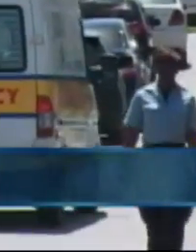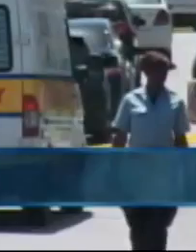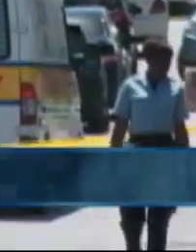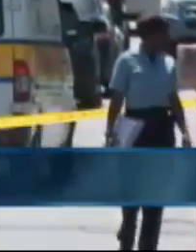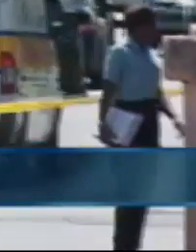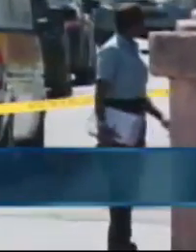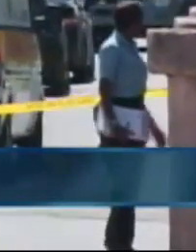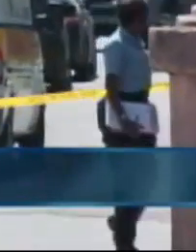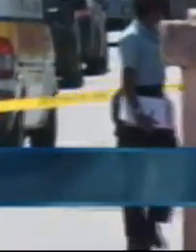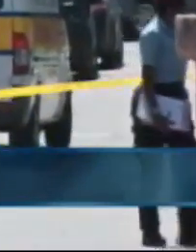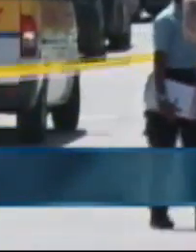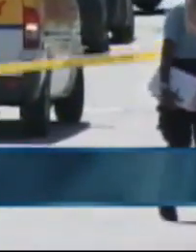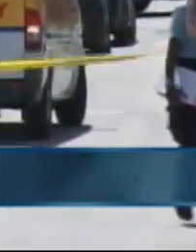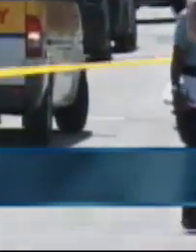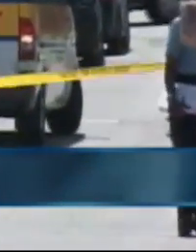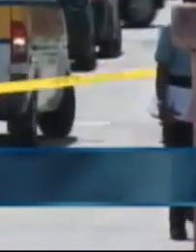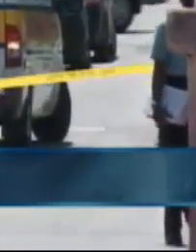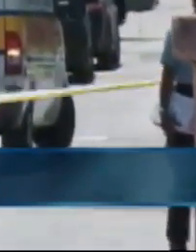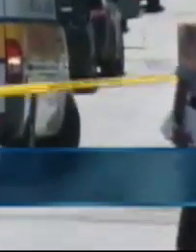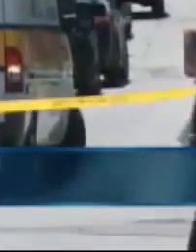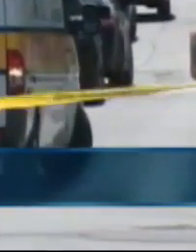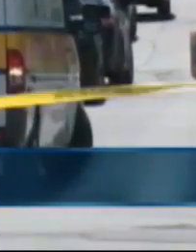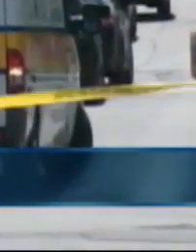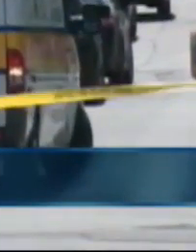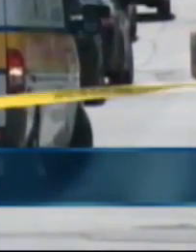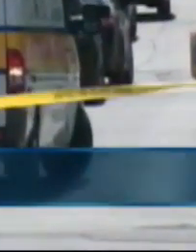him out with the Collins, the man start shooting back at him.